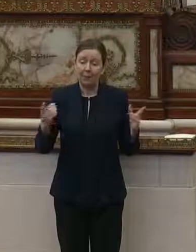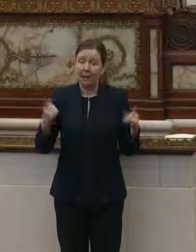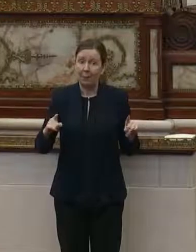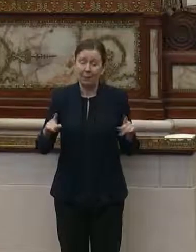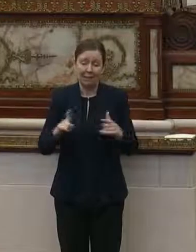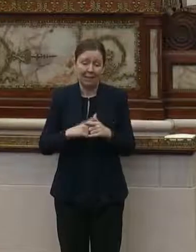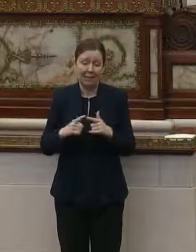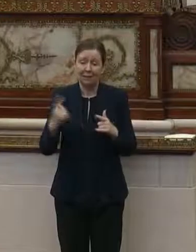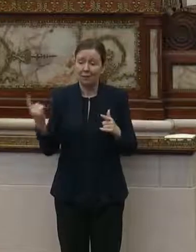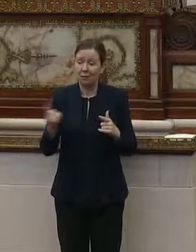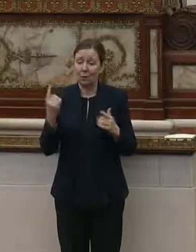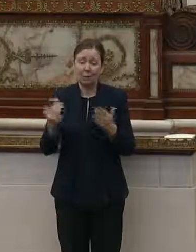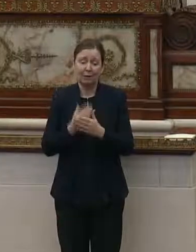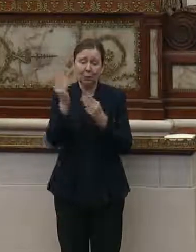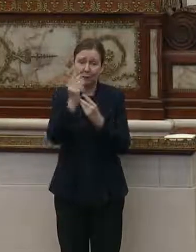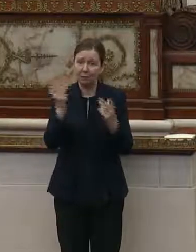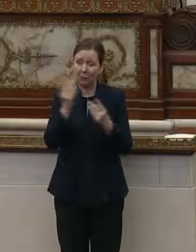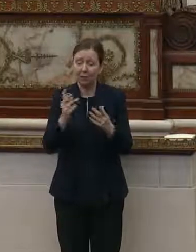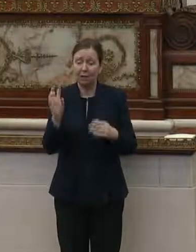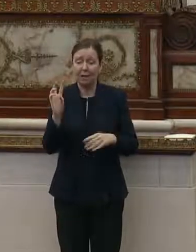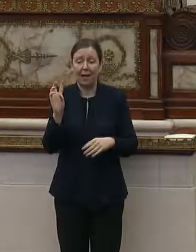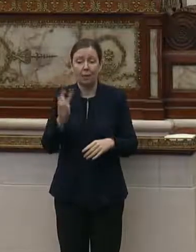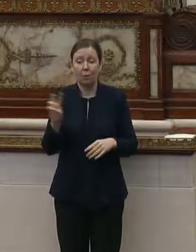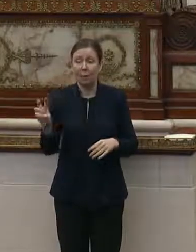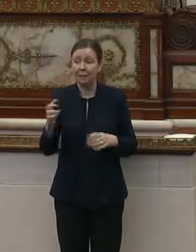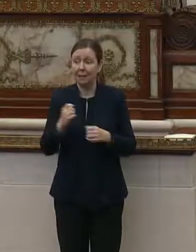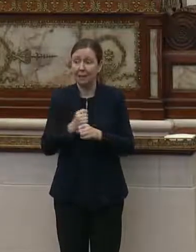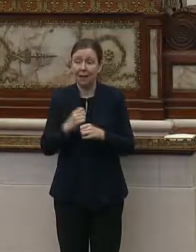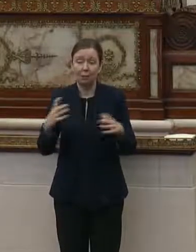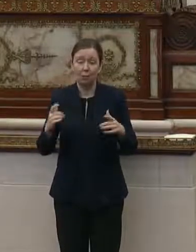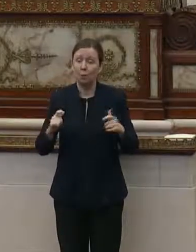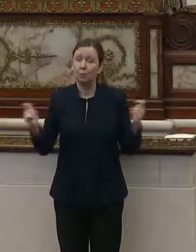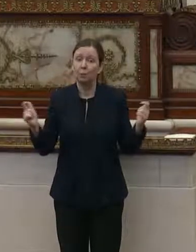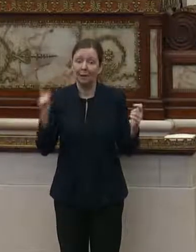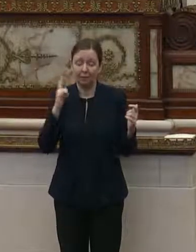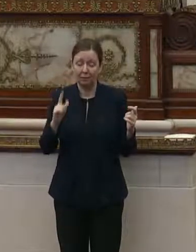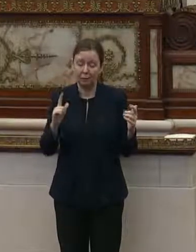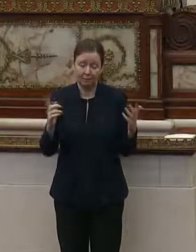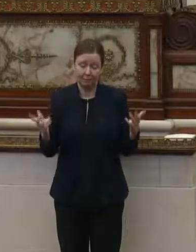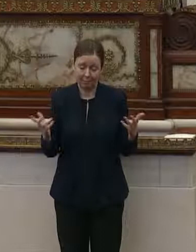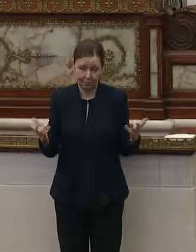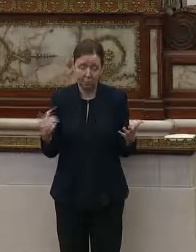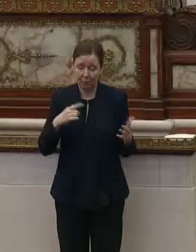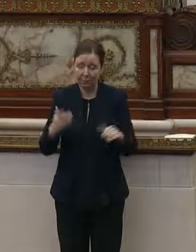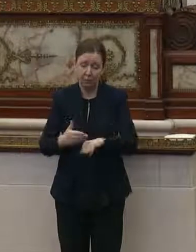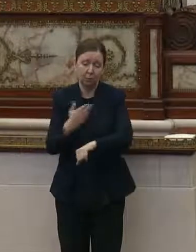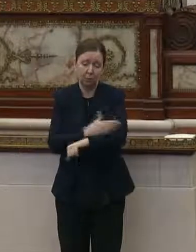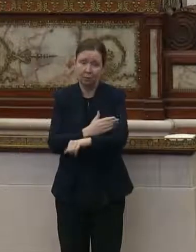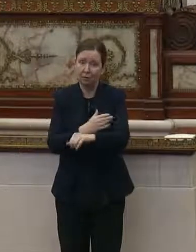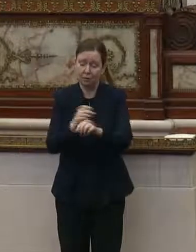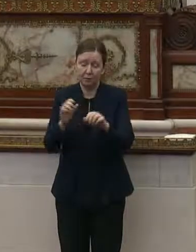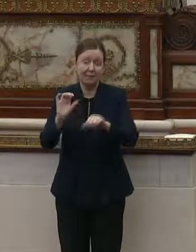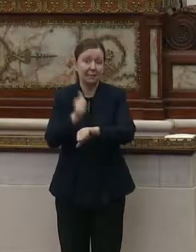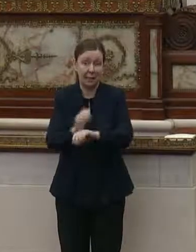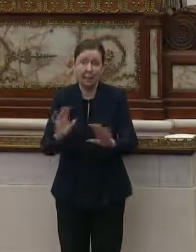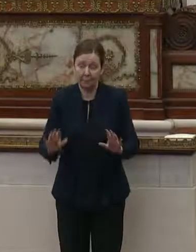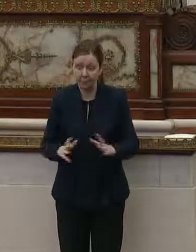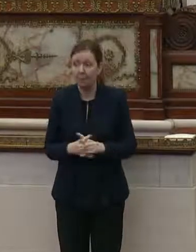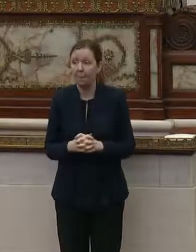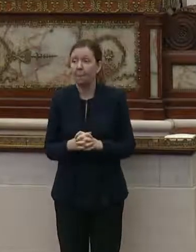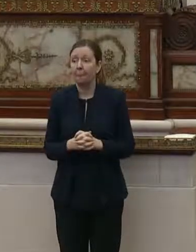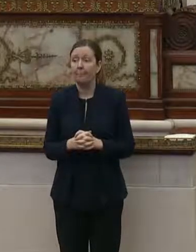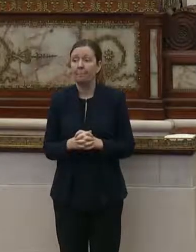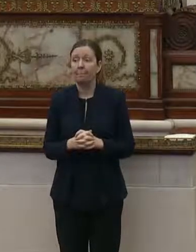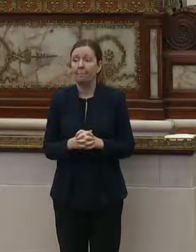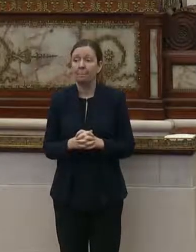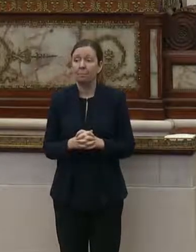there's always new information we need to give, and the website has grown too big for its own good. We need to improve its architecture. There is at